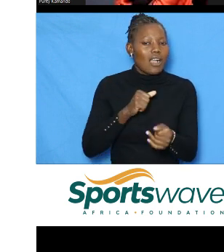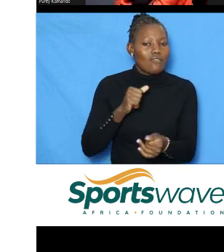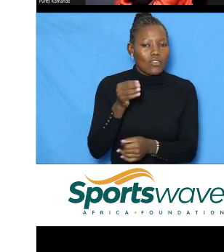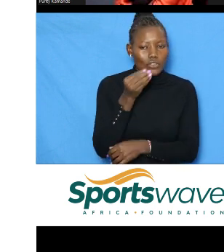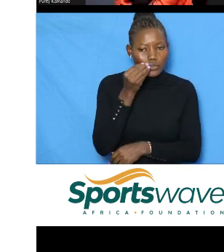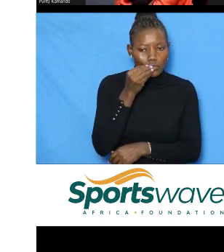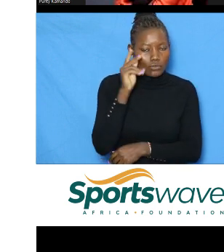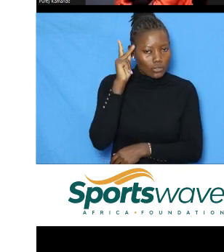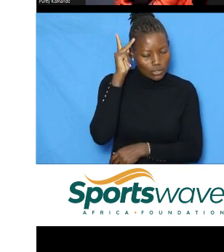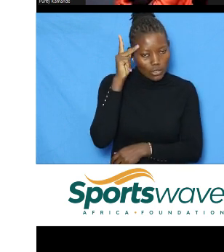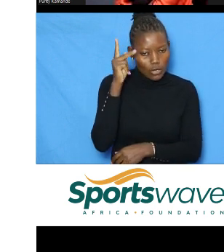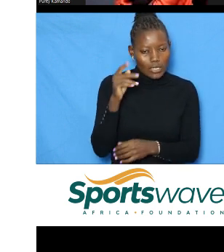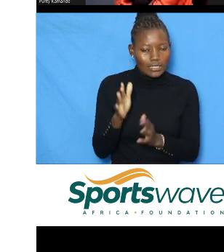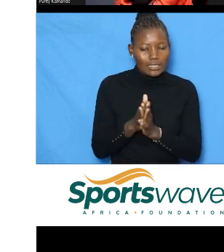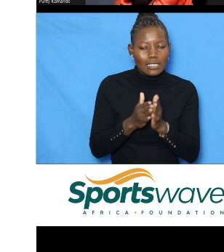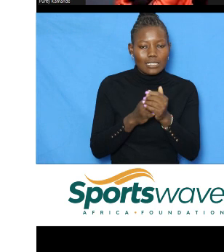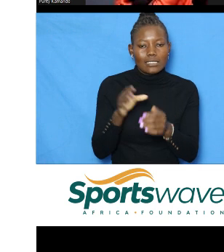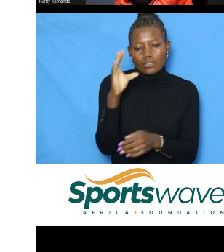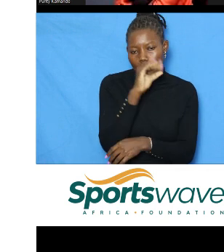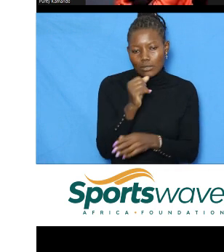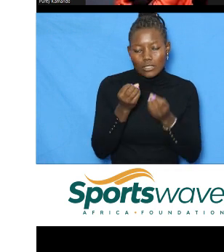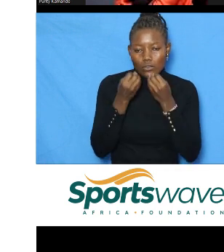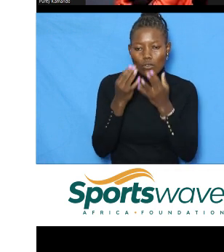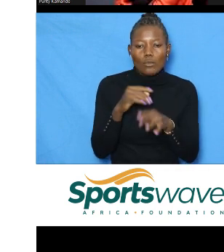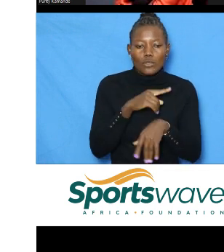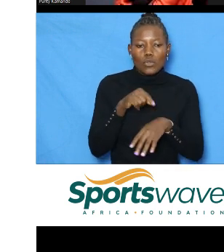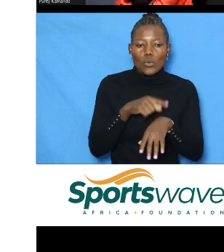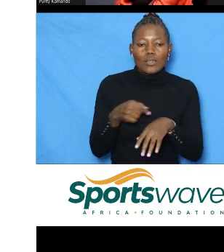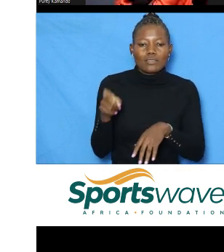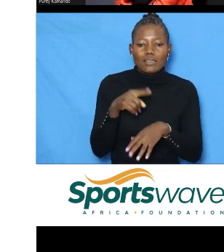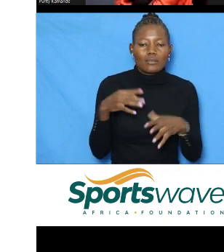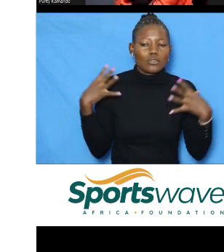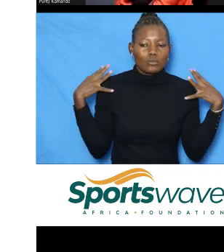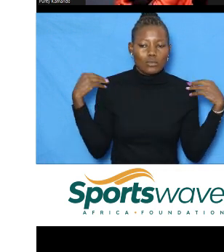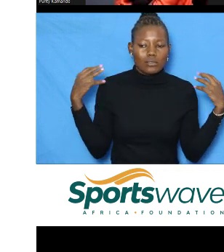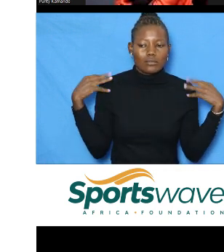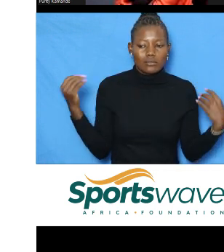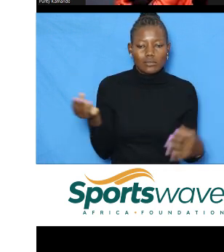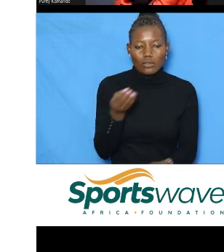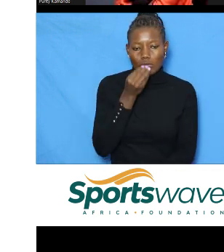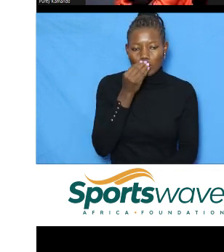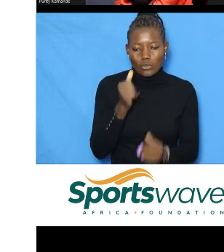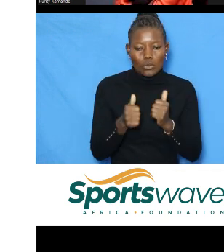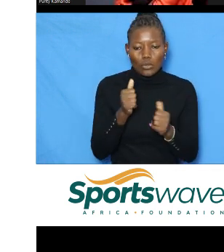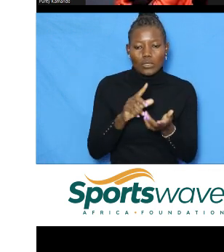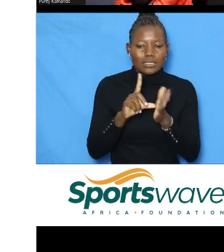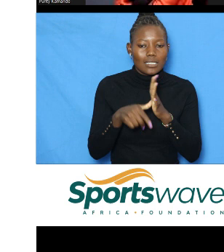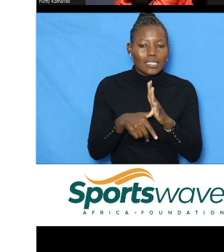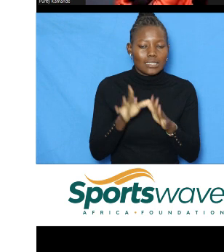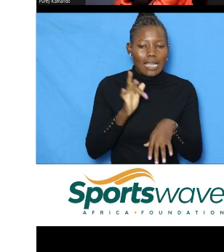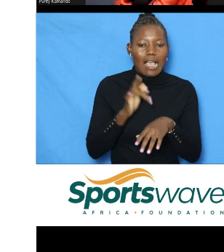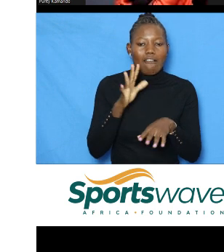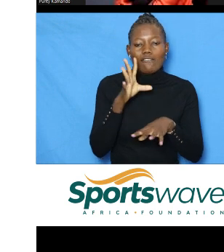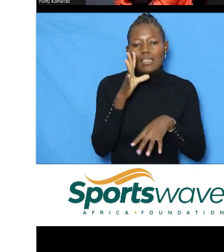up having a lot of misinformation when it comes to dietary practices, which in turn affects exercise and